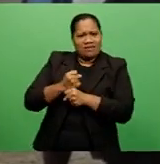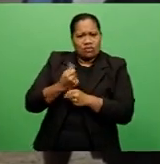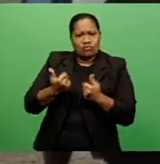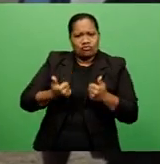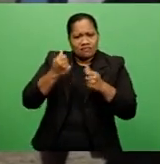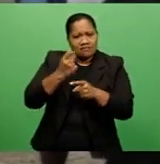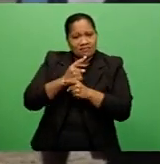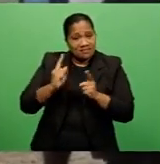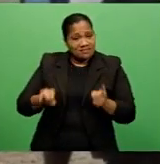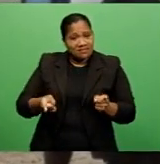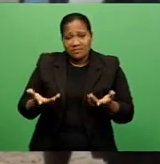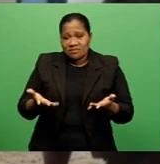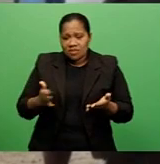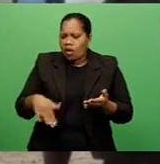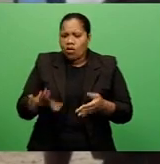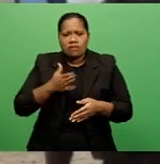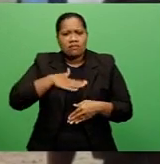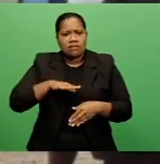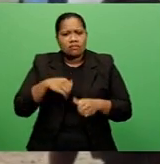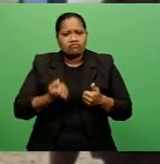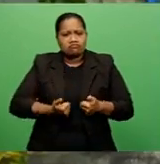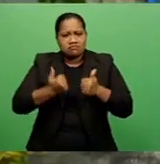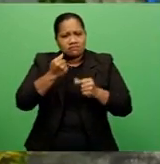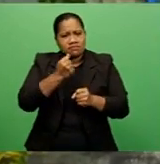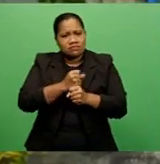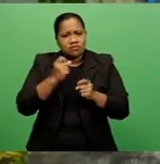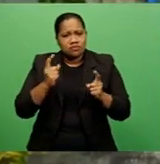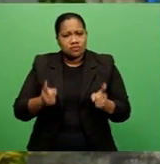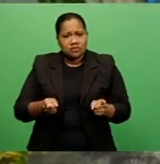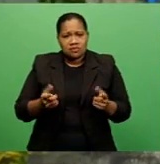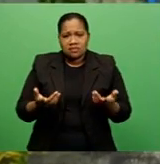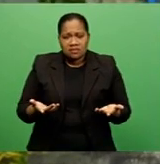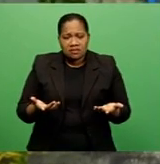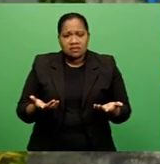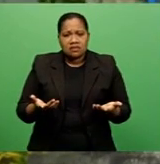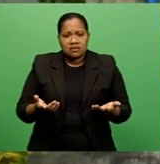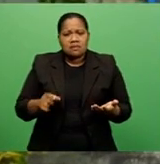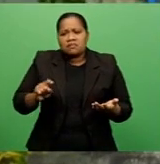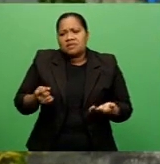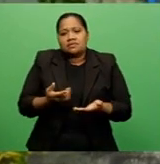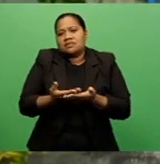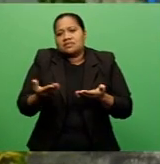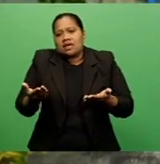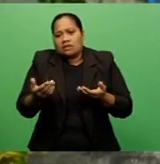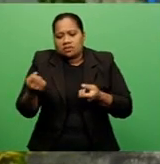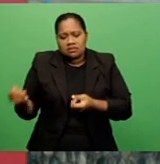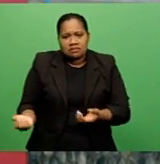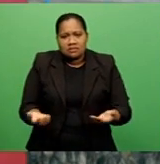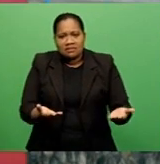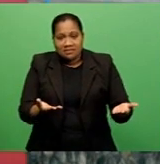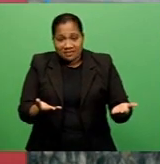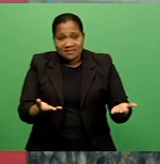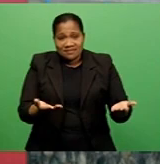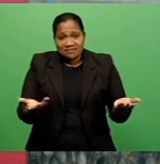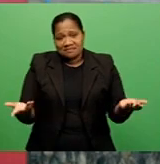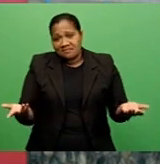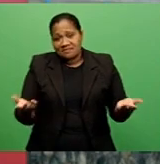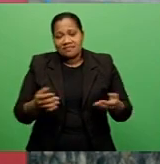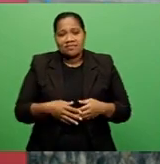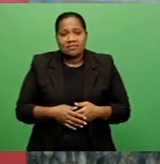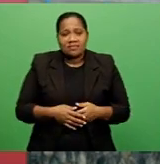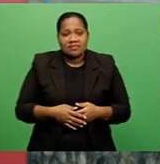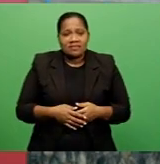governance? We all want good governance. But it's how it's provided, isn't it? You say one thing and do